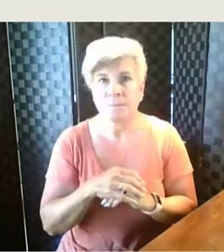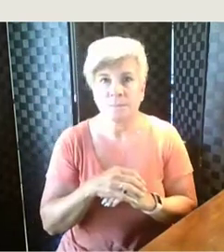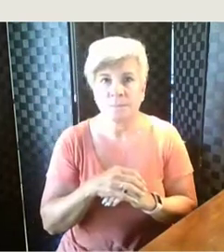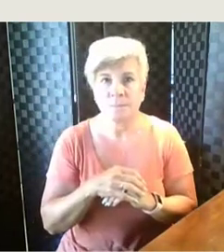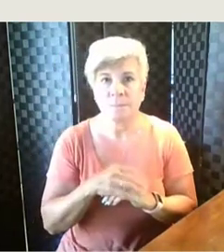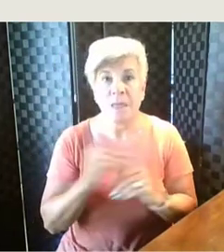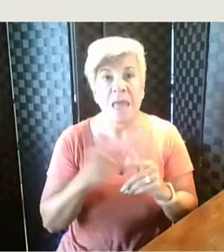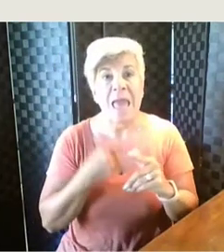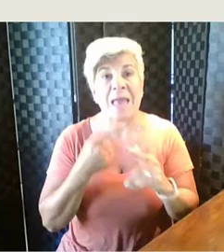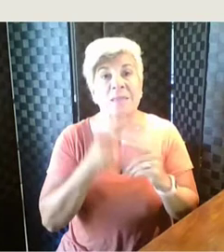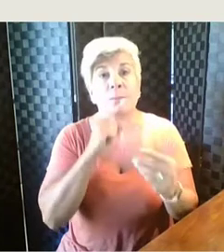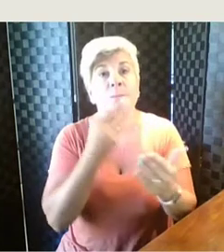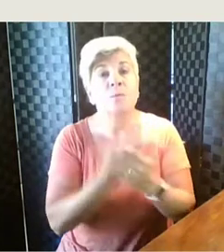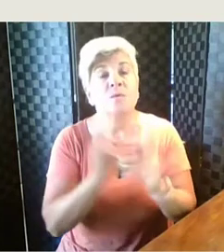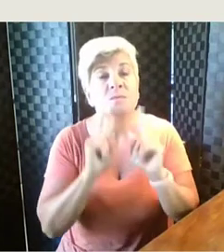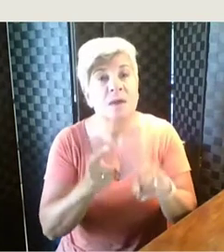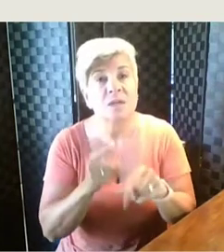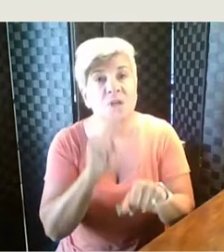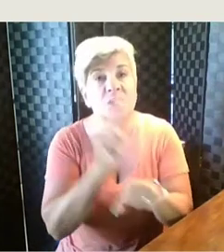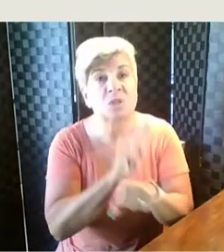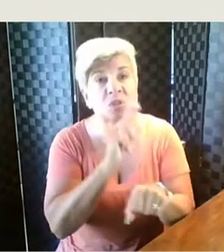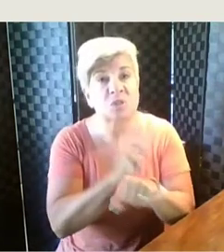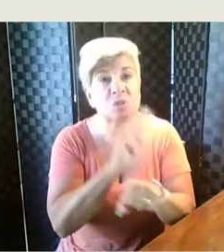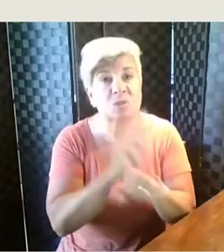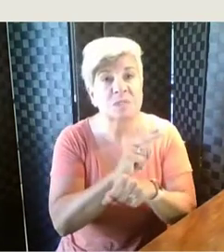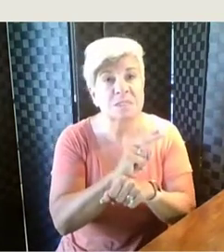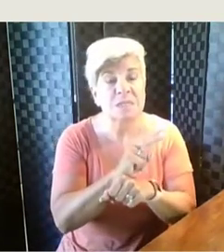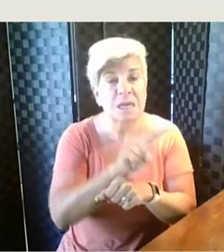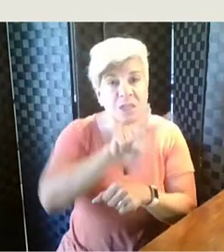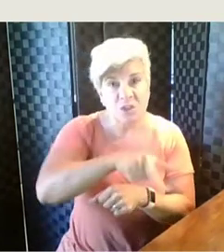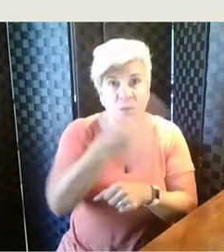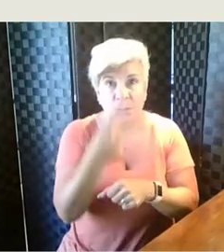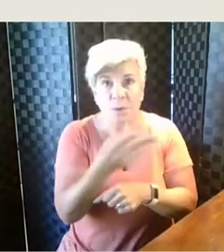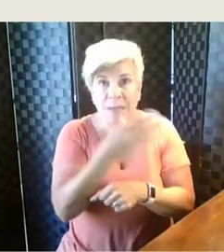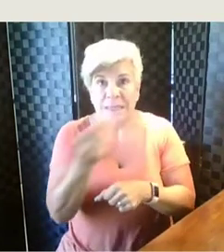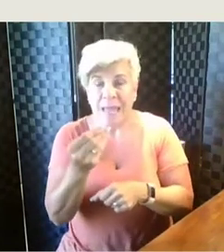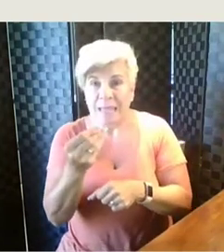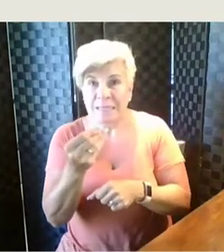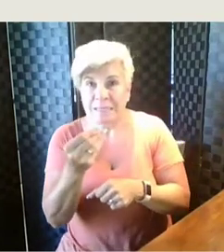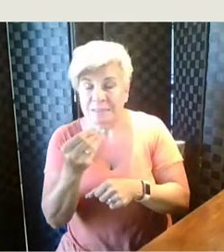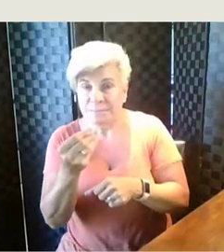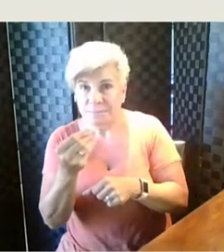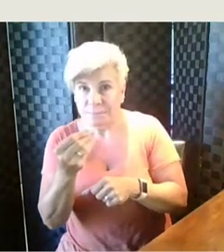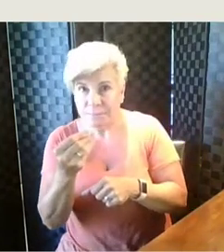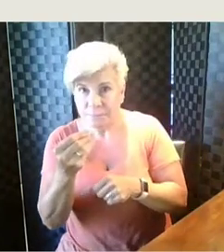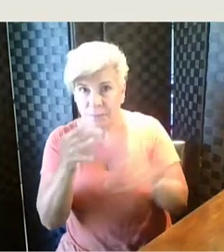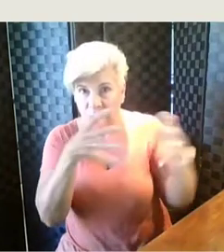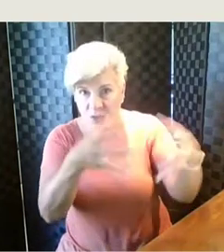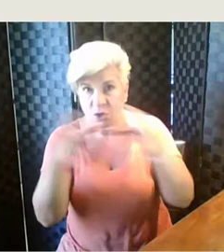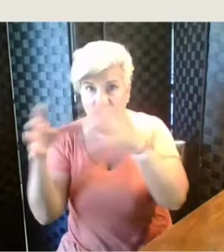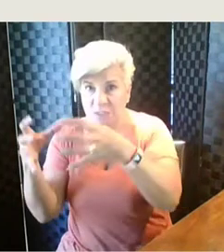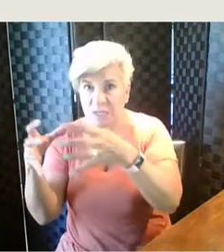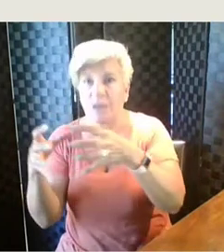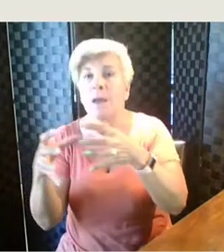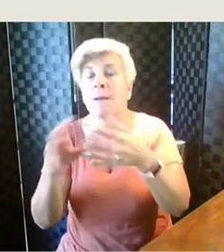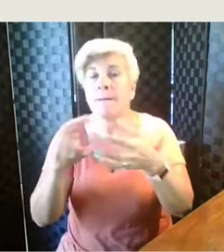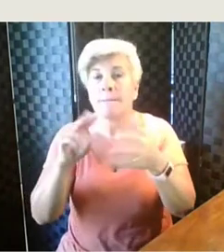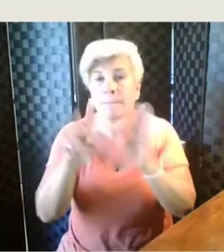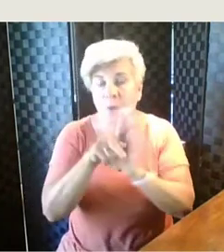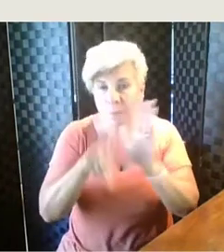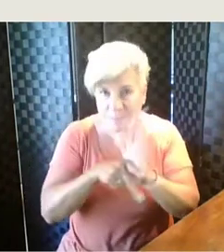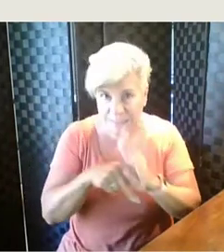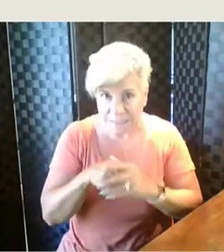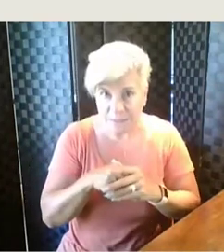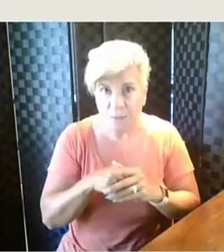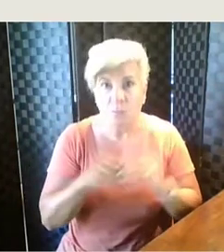and then he can prove his answer using the commutative and associative properties. The commutative property says we can add numbers in any